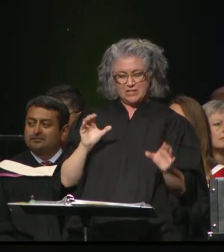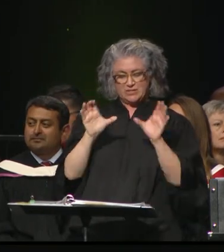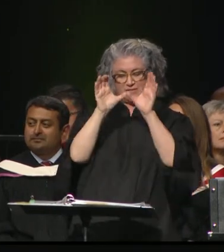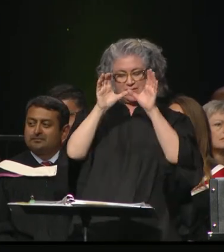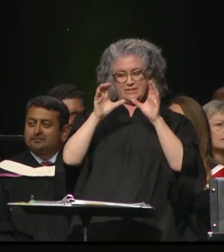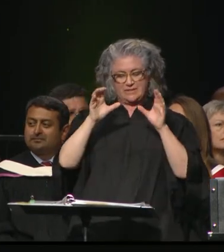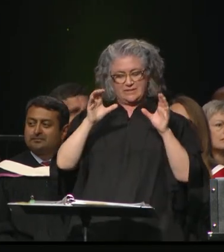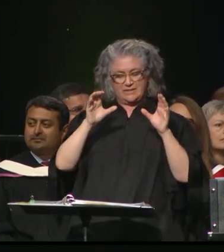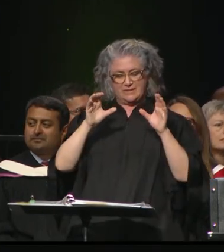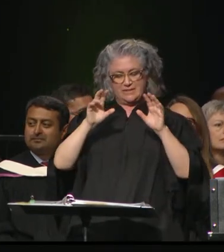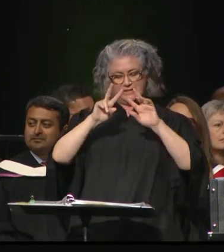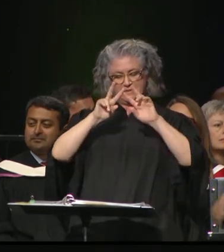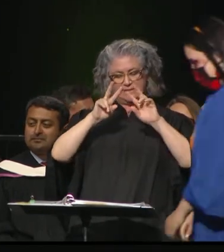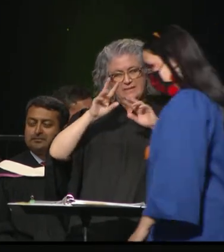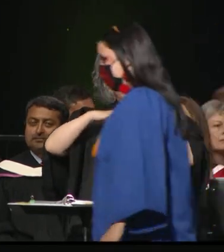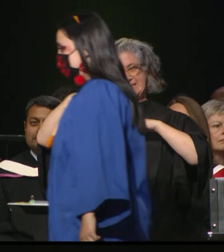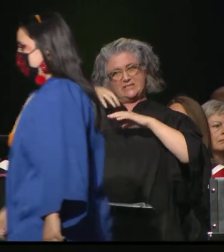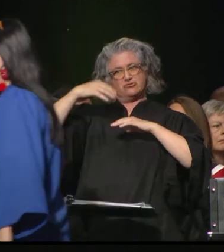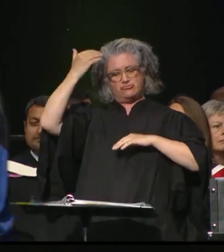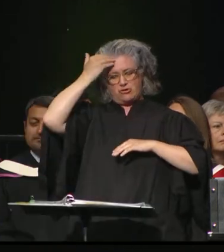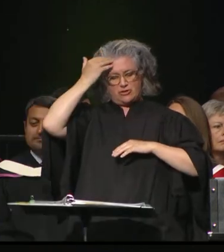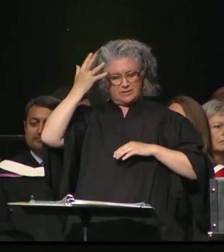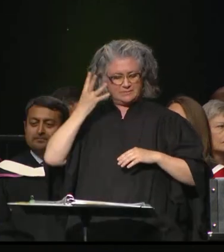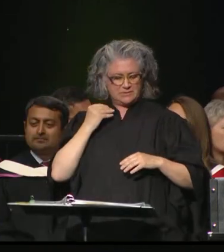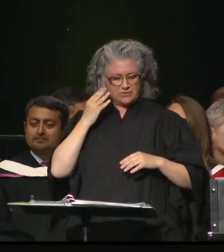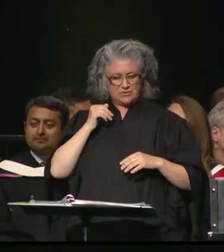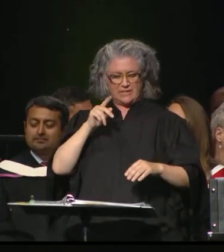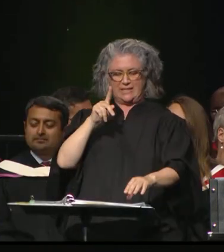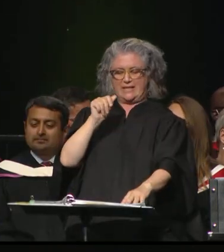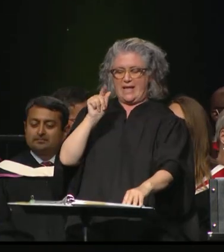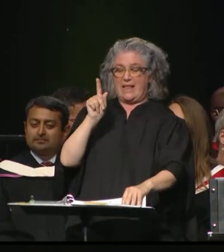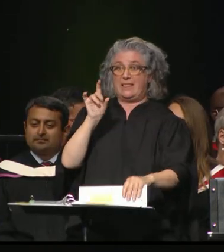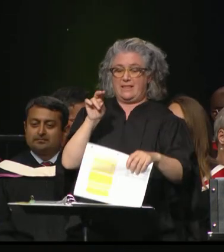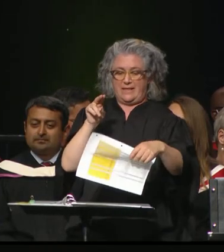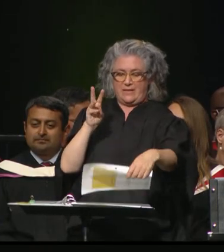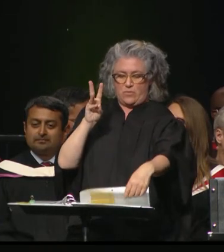Certificate Indigenous Knowledges and Experiences, Caitlin Wilcox.